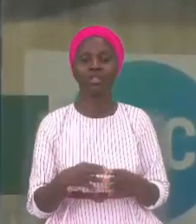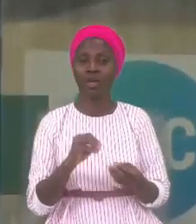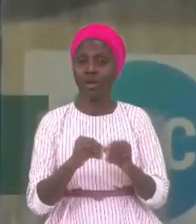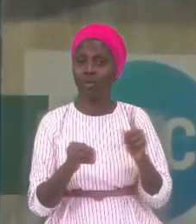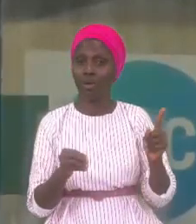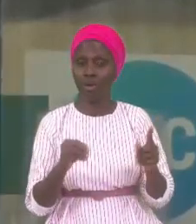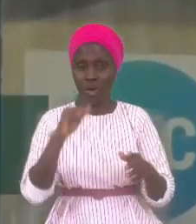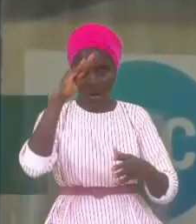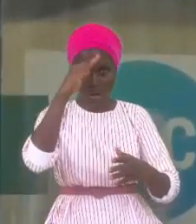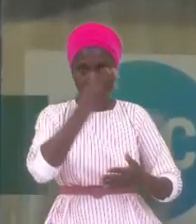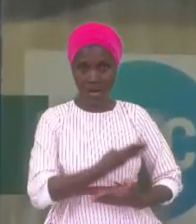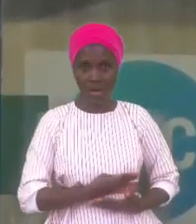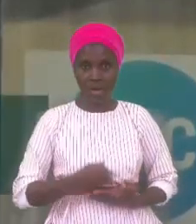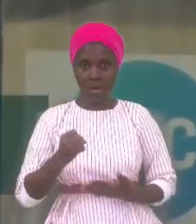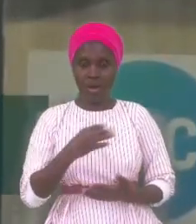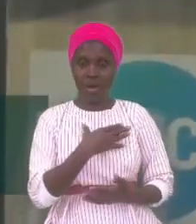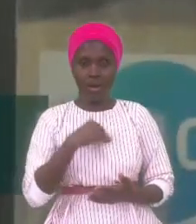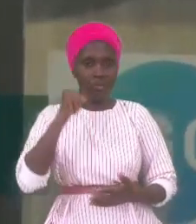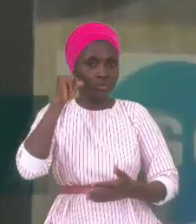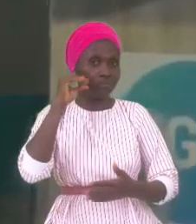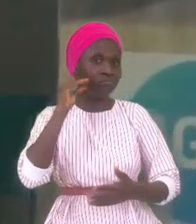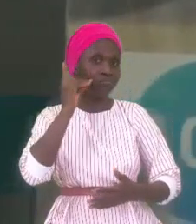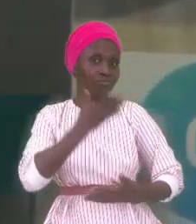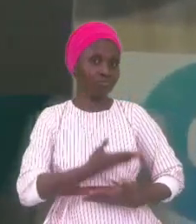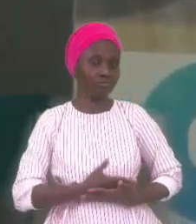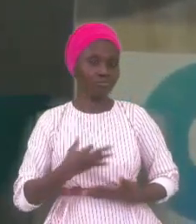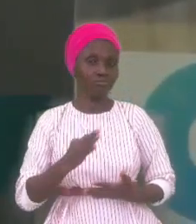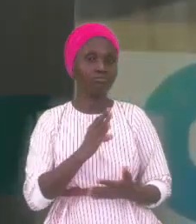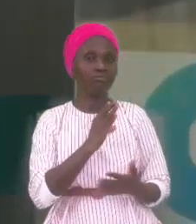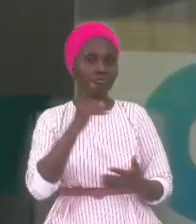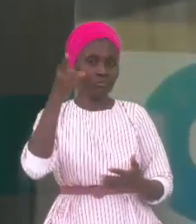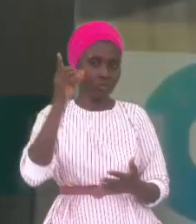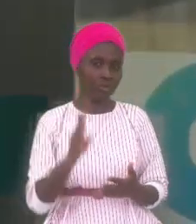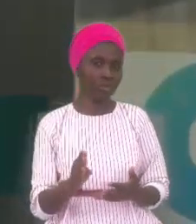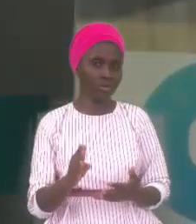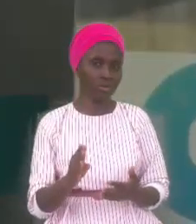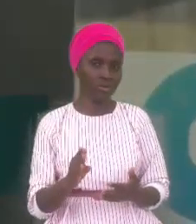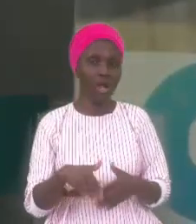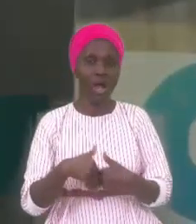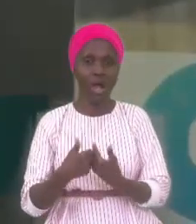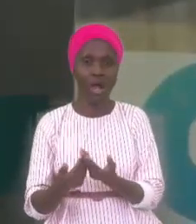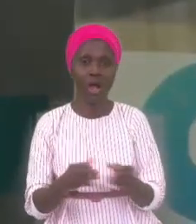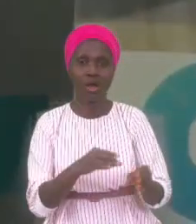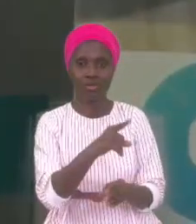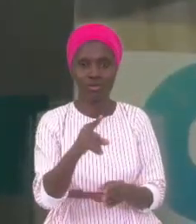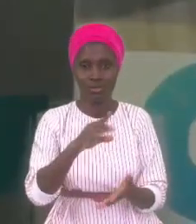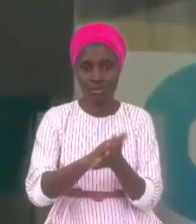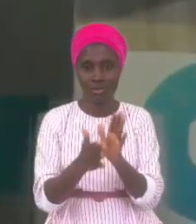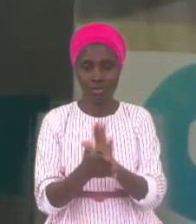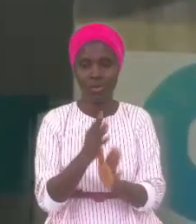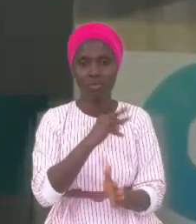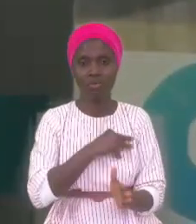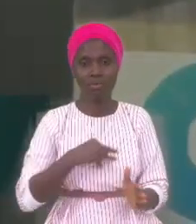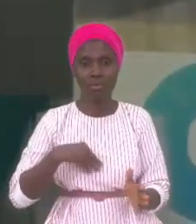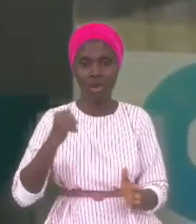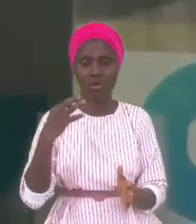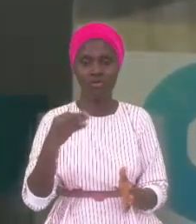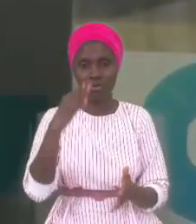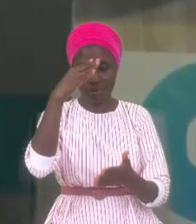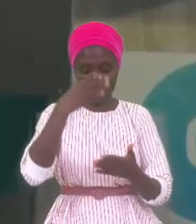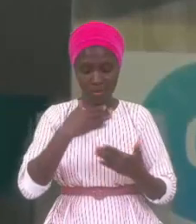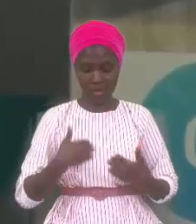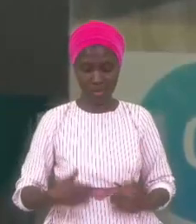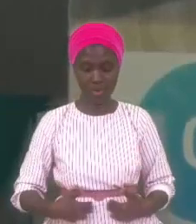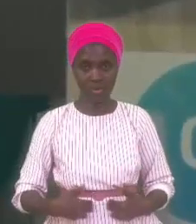God. How do we become members of the body? Members of the church. I mean, the invisible church. And